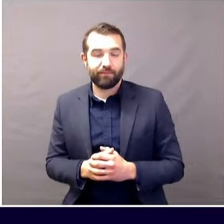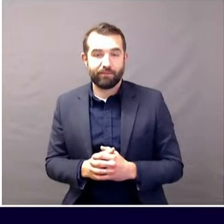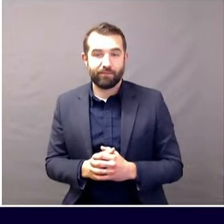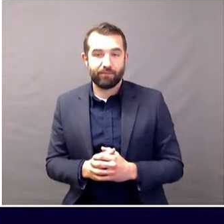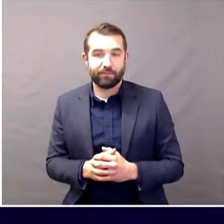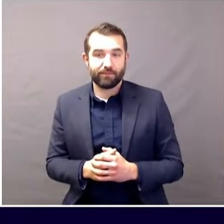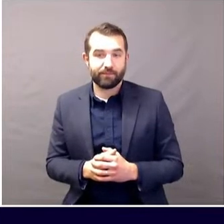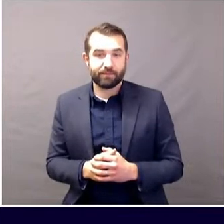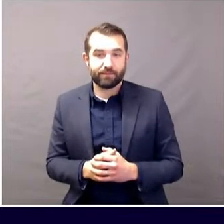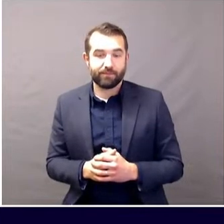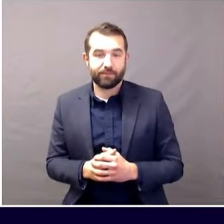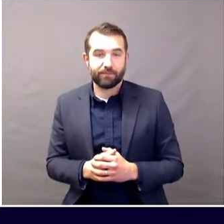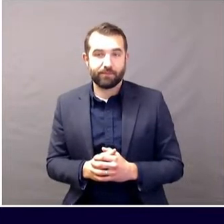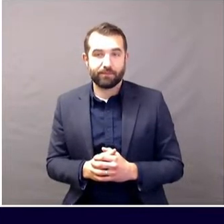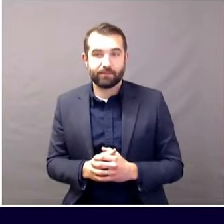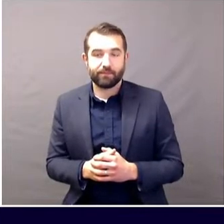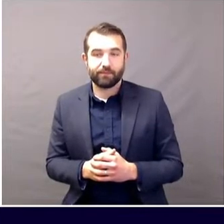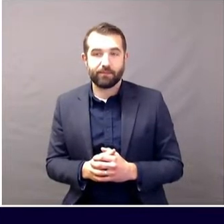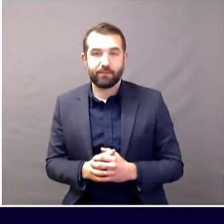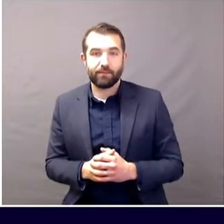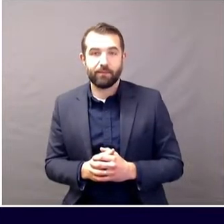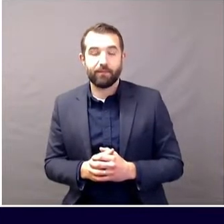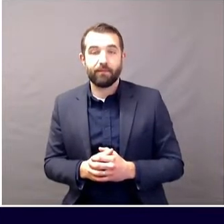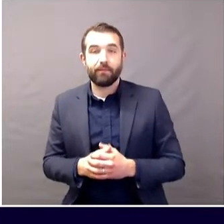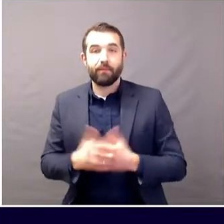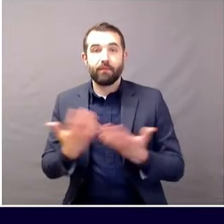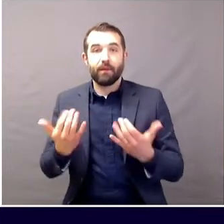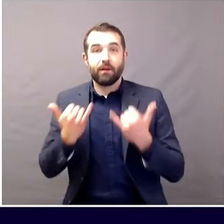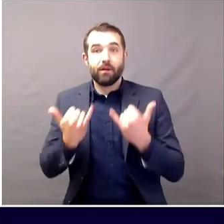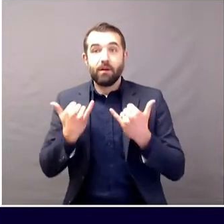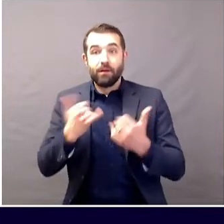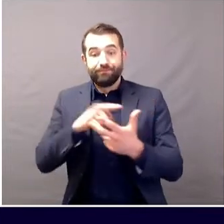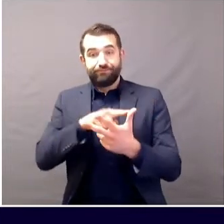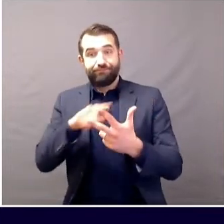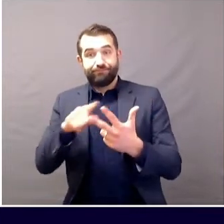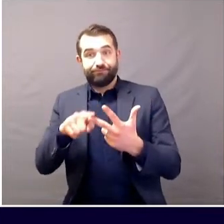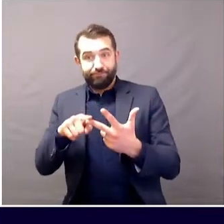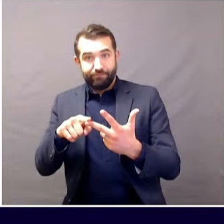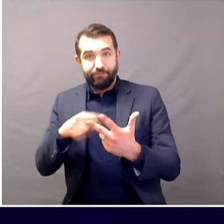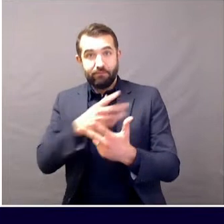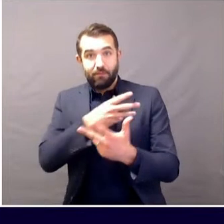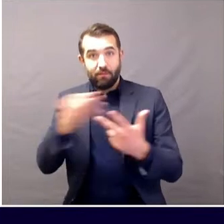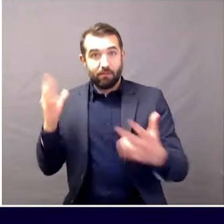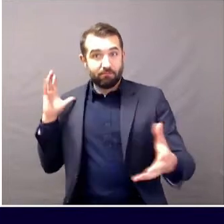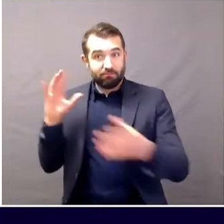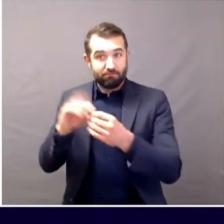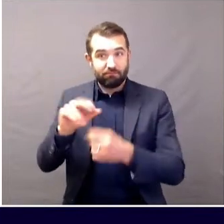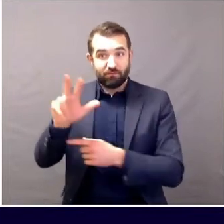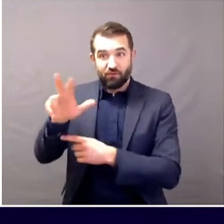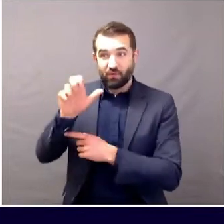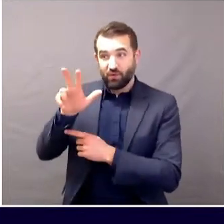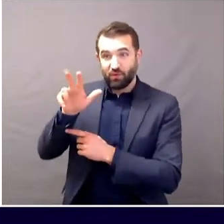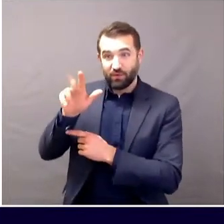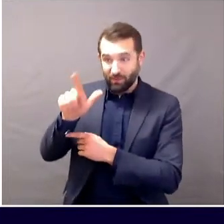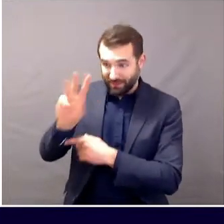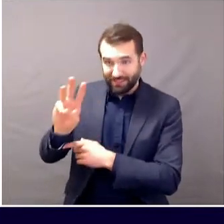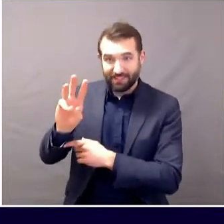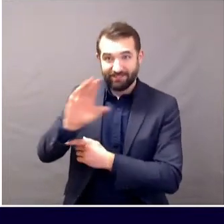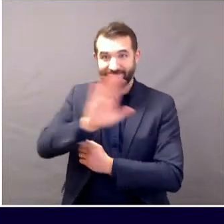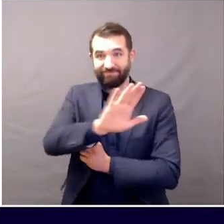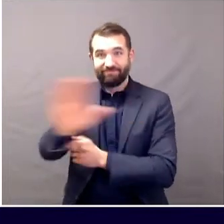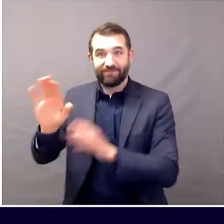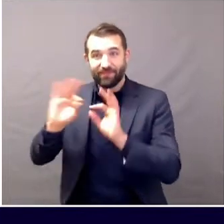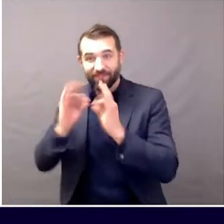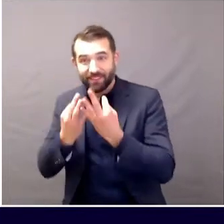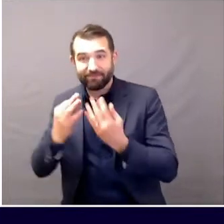our activation. I'd like to take a moment to offer all of their families, friends, and communities